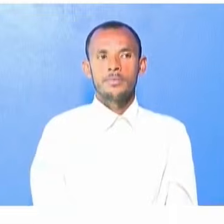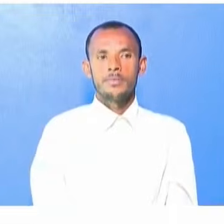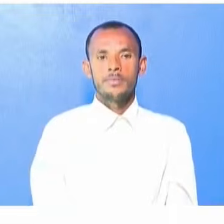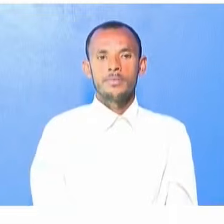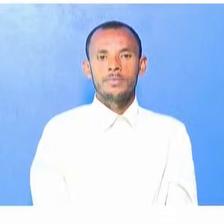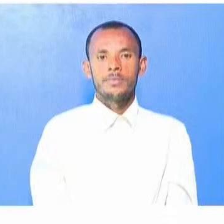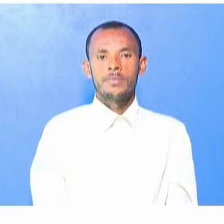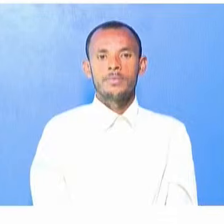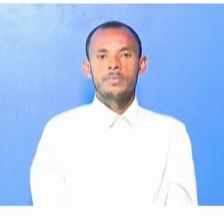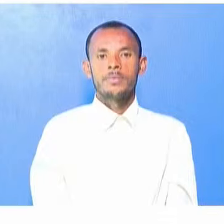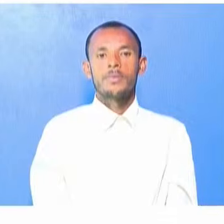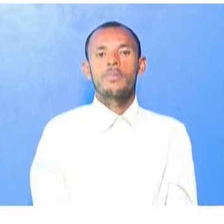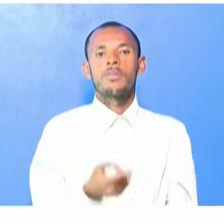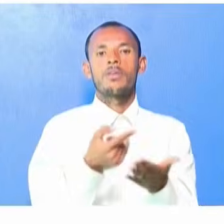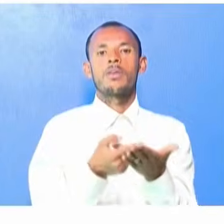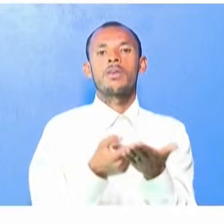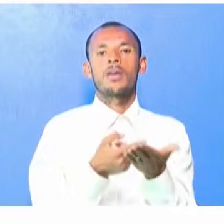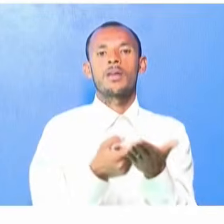as indicated here.